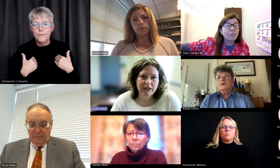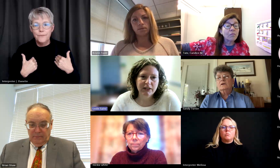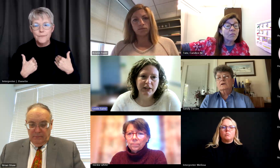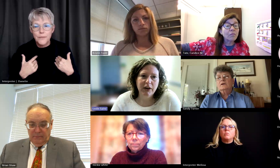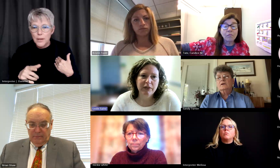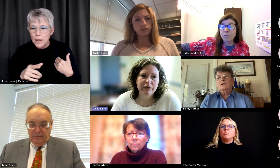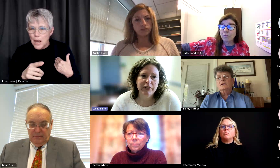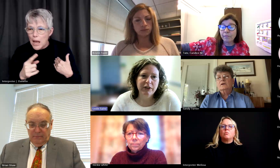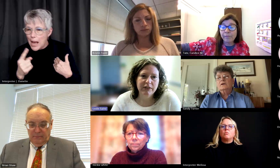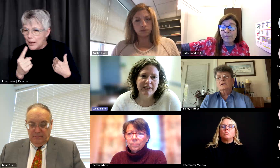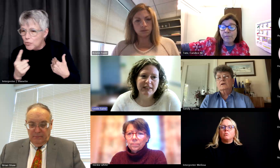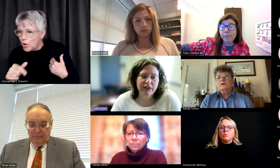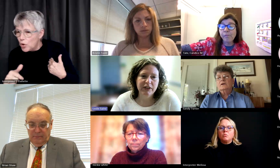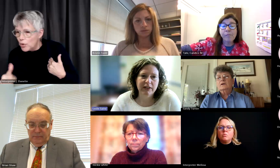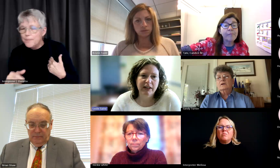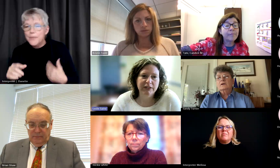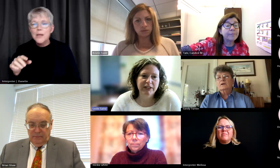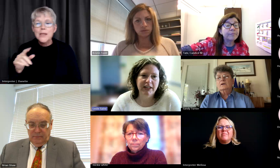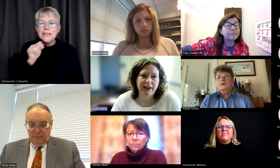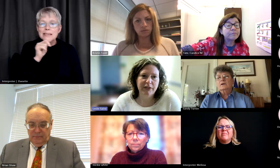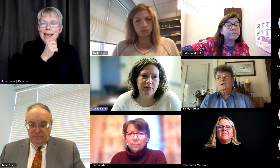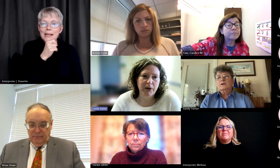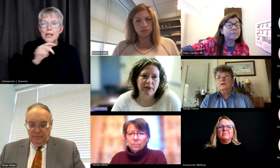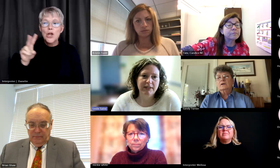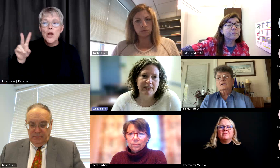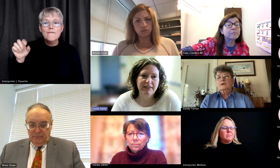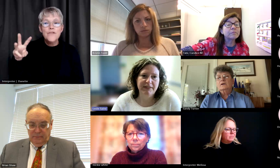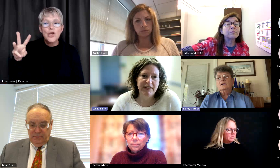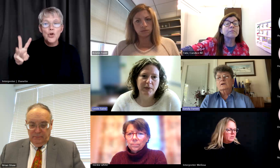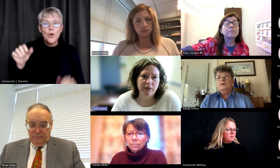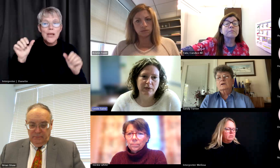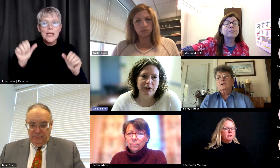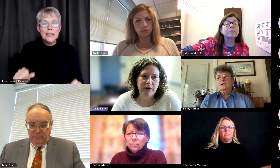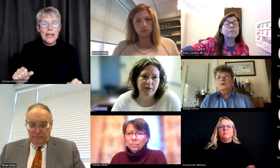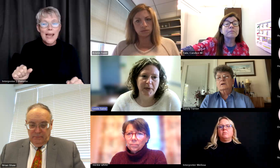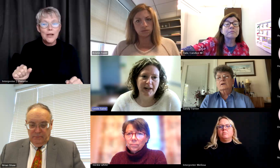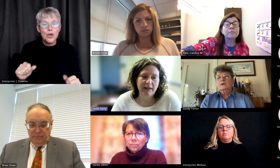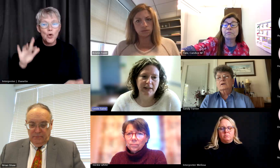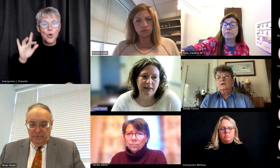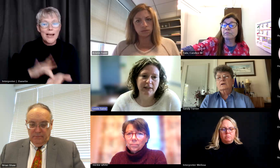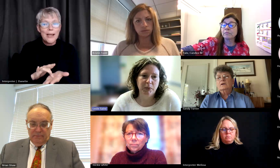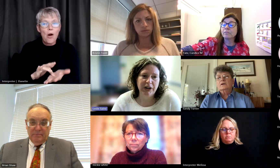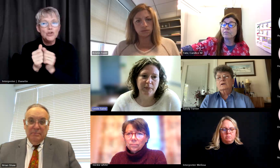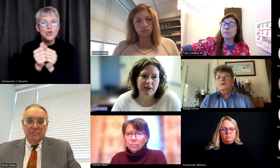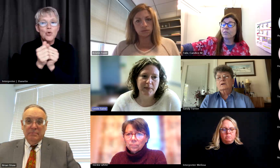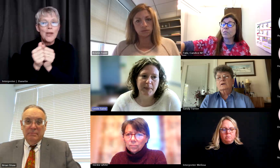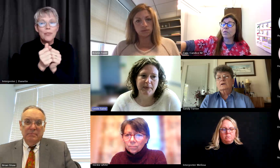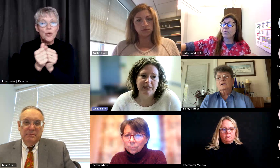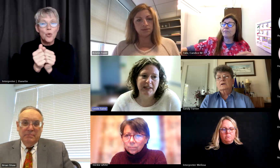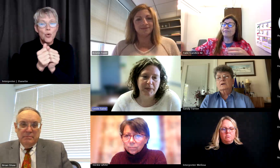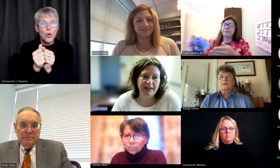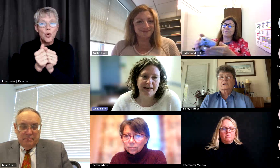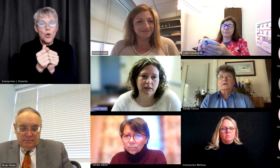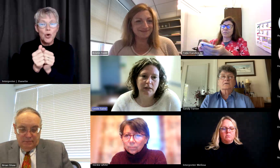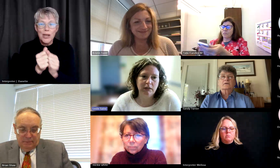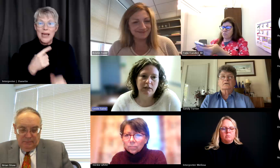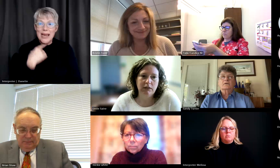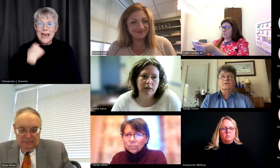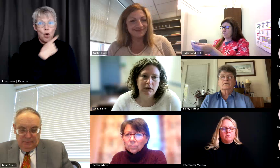Andy, go to view and see if you can click on together mode and see if that will show everybody. It looks weird, but you might be able to see